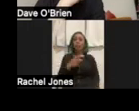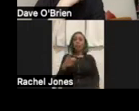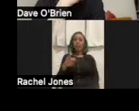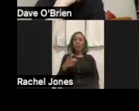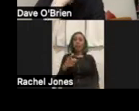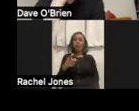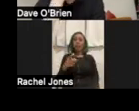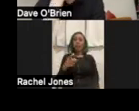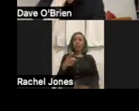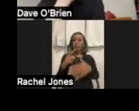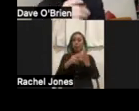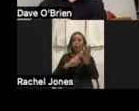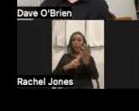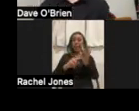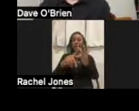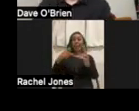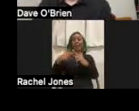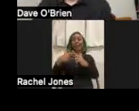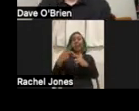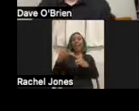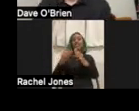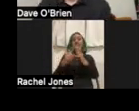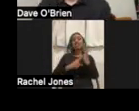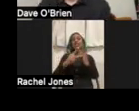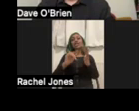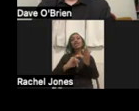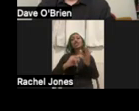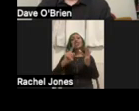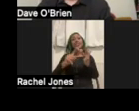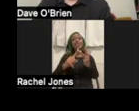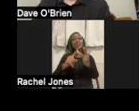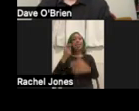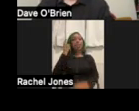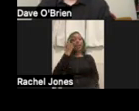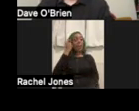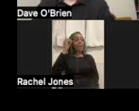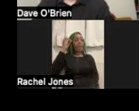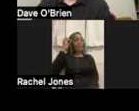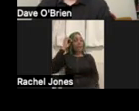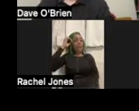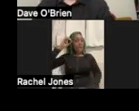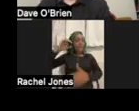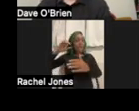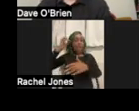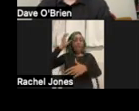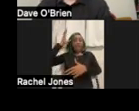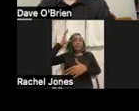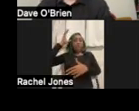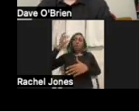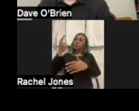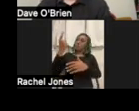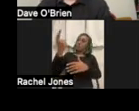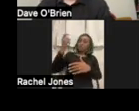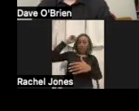by Annick and Jessi, which is about thinking about experts by experience, so-called, as strategic decision makers rather than